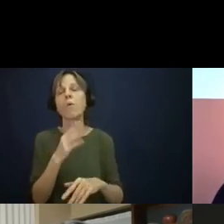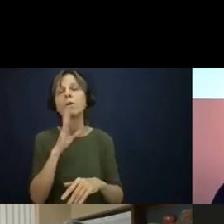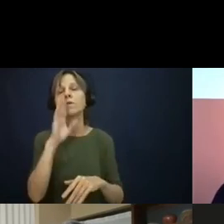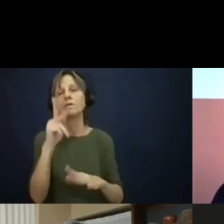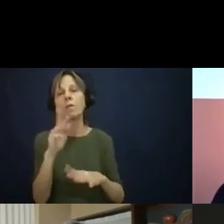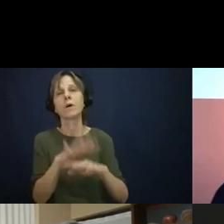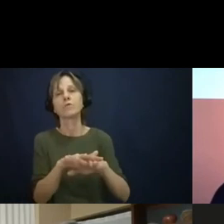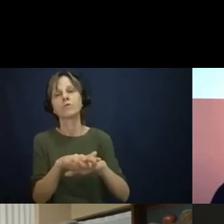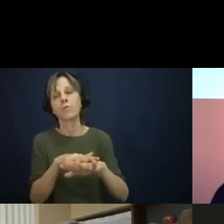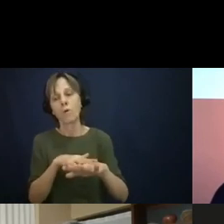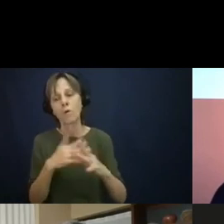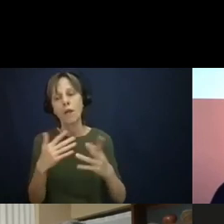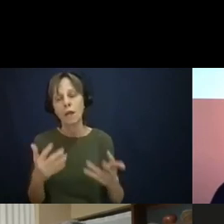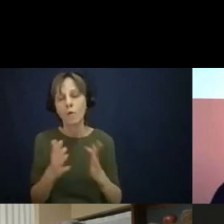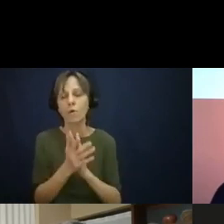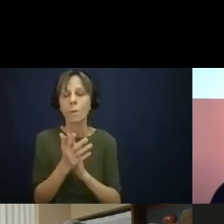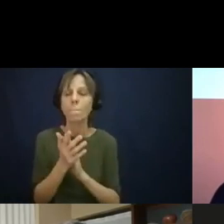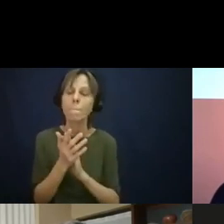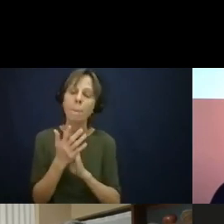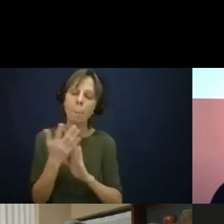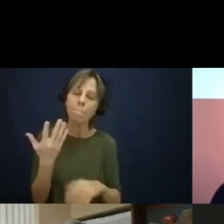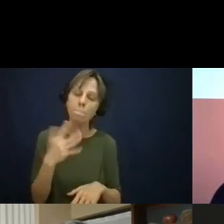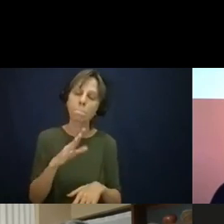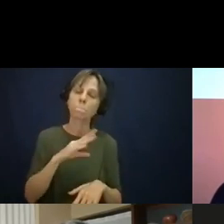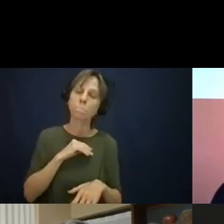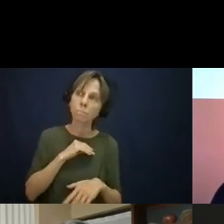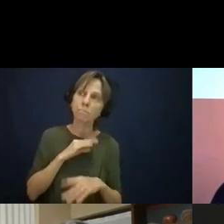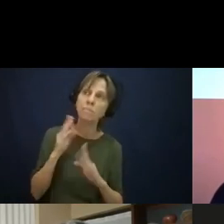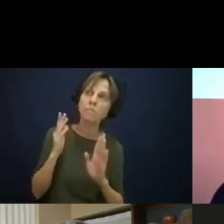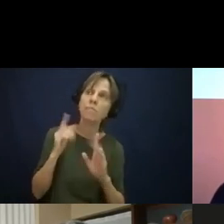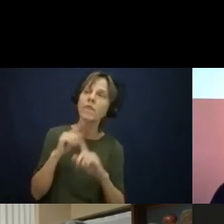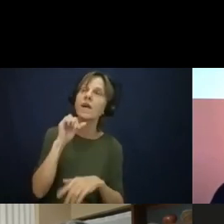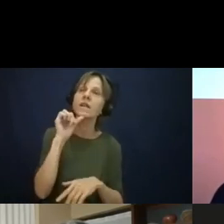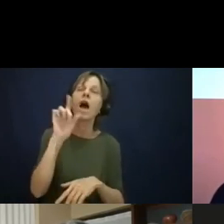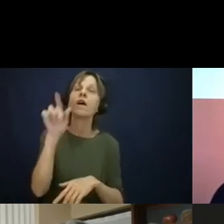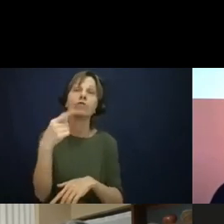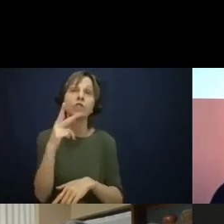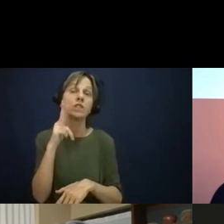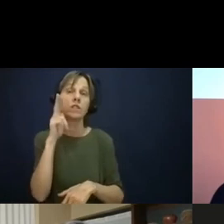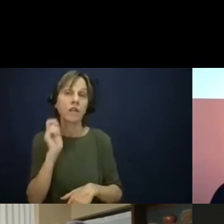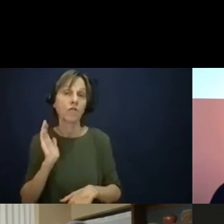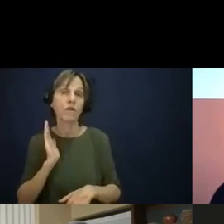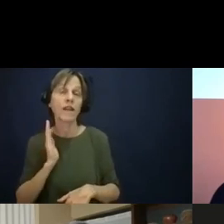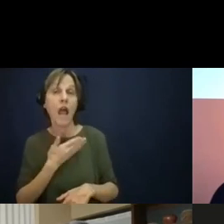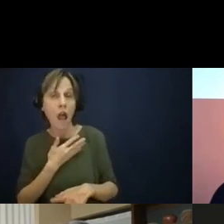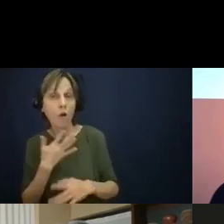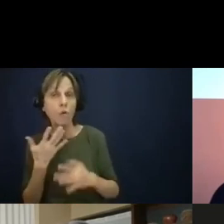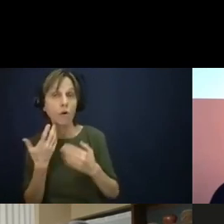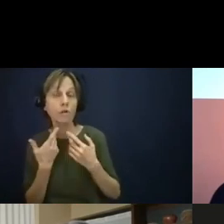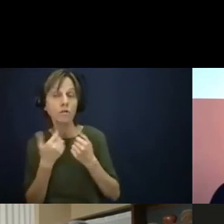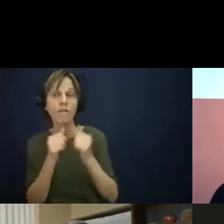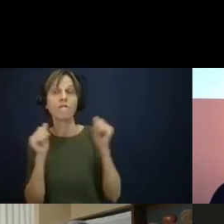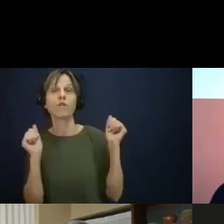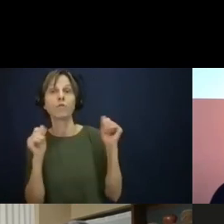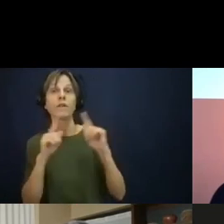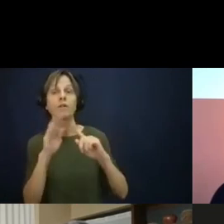be open to the vulnerability, but not also open just to hearing our vulnerability, but being vulnerable with us. Because let's